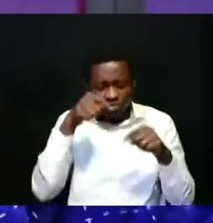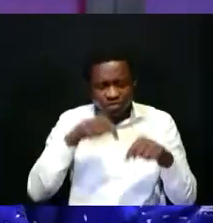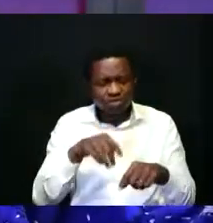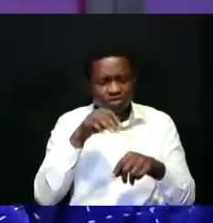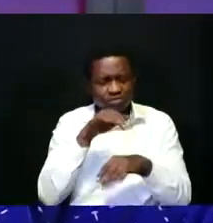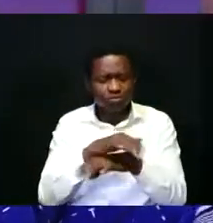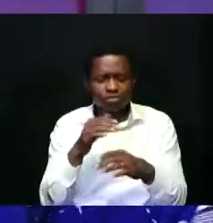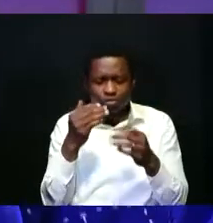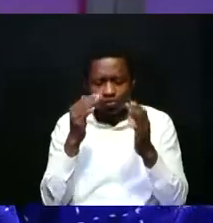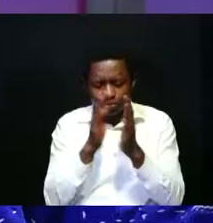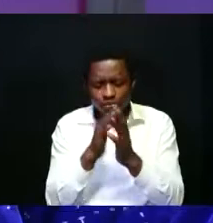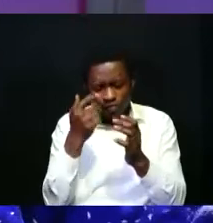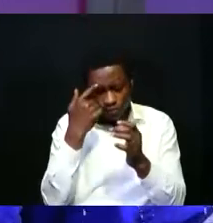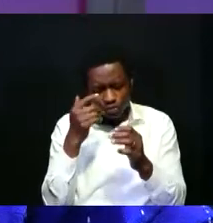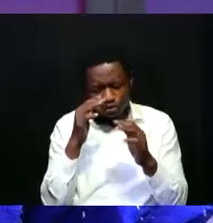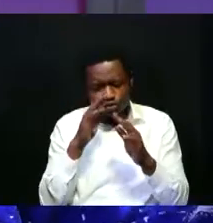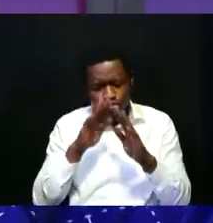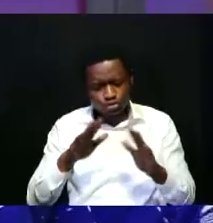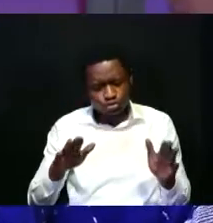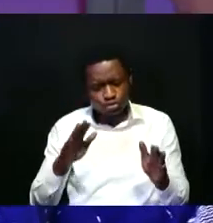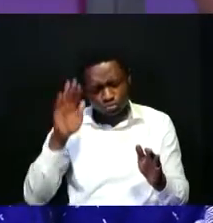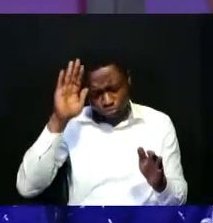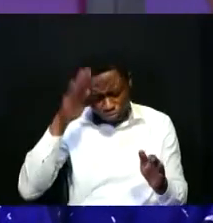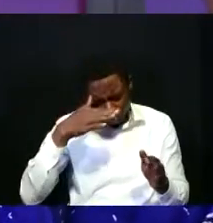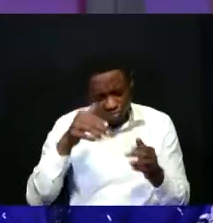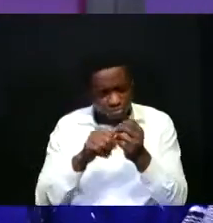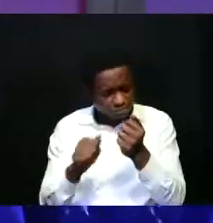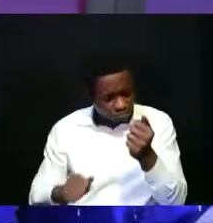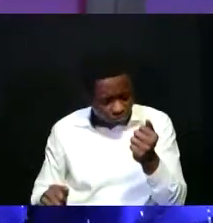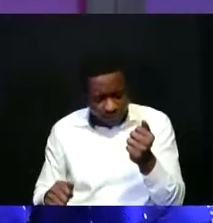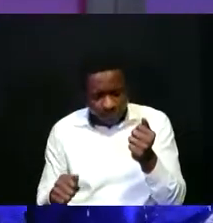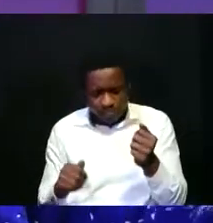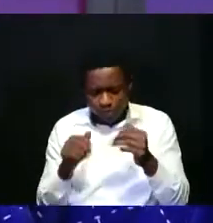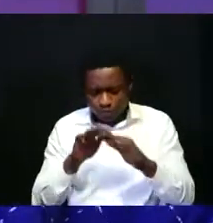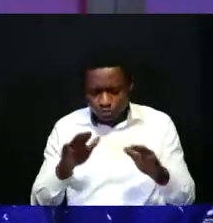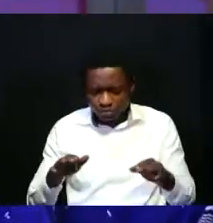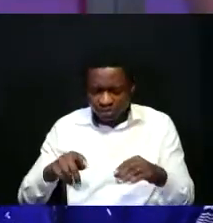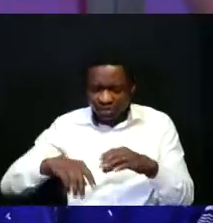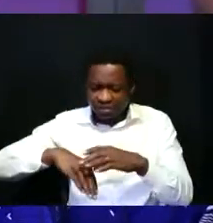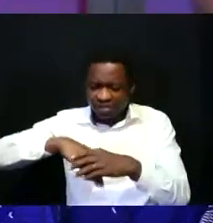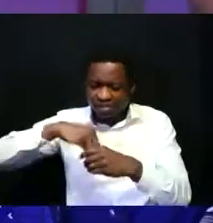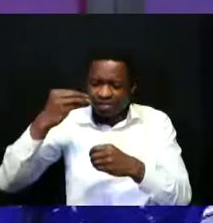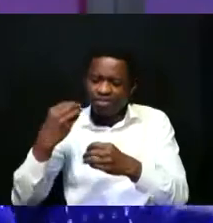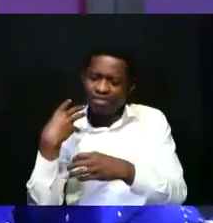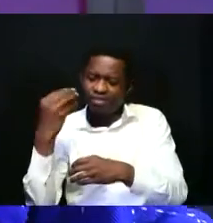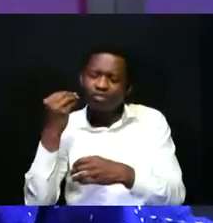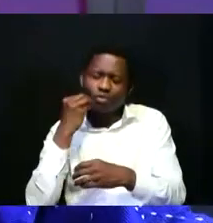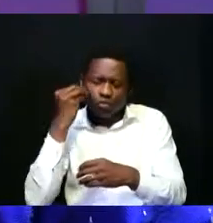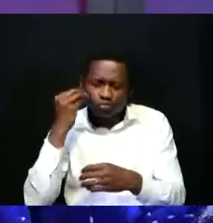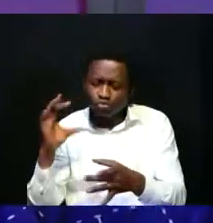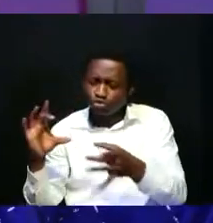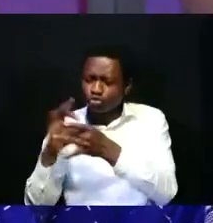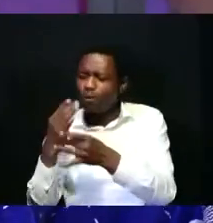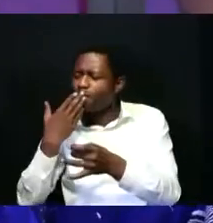O God, for wayward children. Mm. Children, O God, that have left home. Children that have joined bad